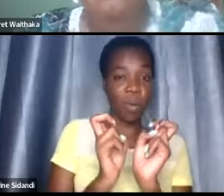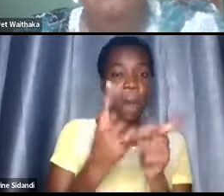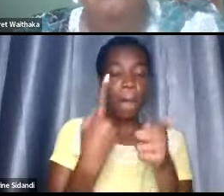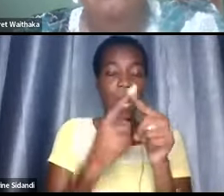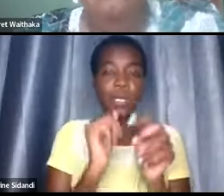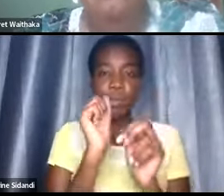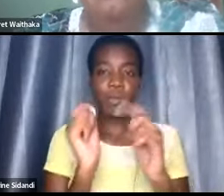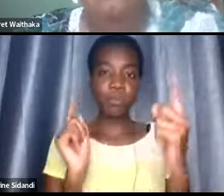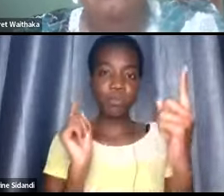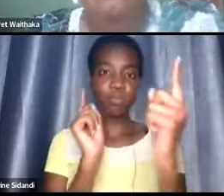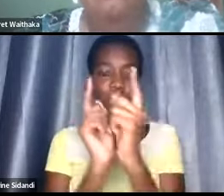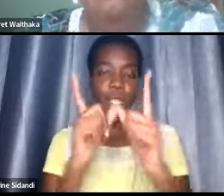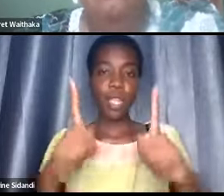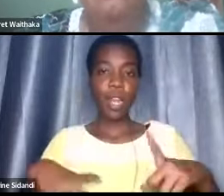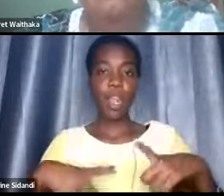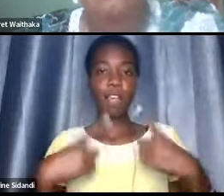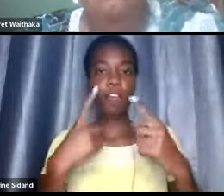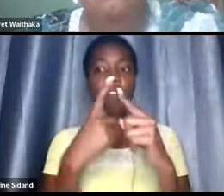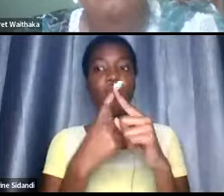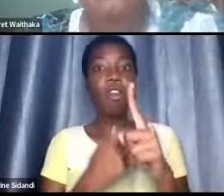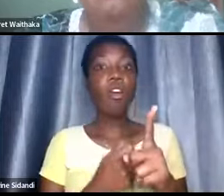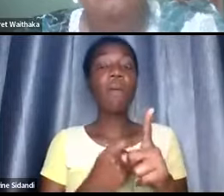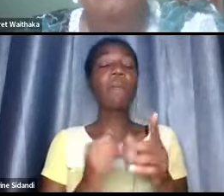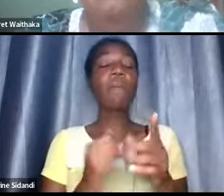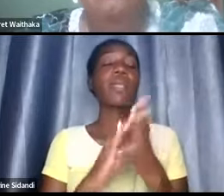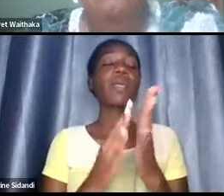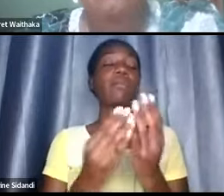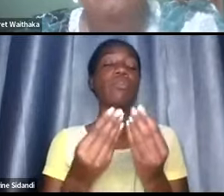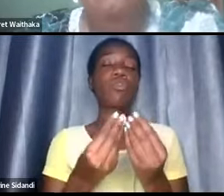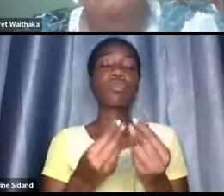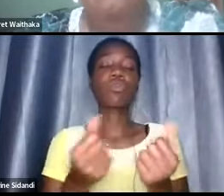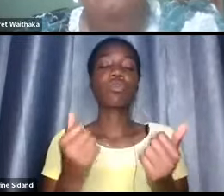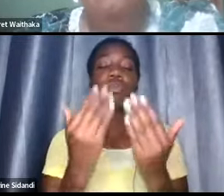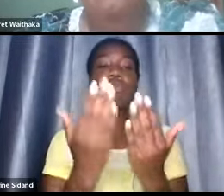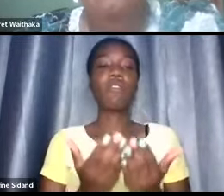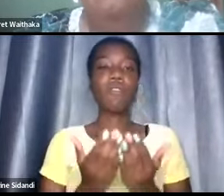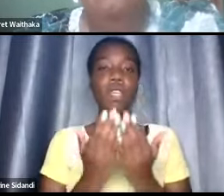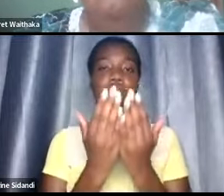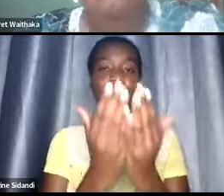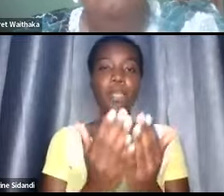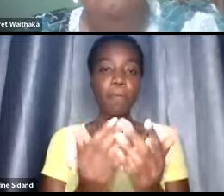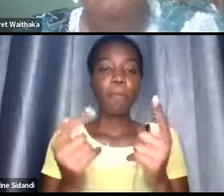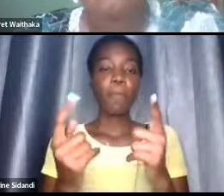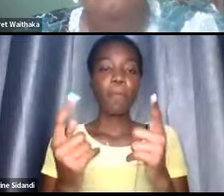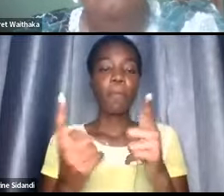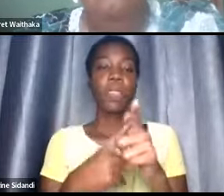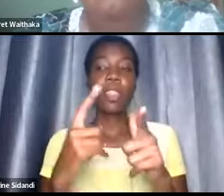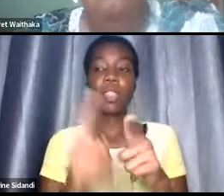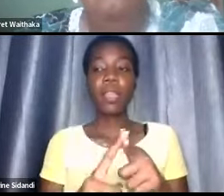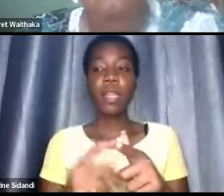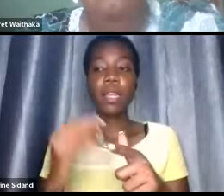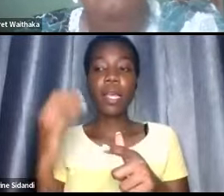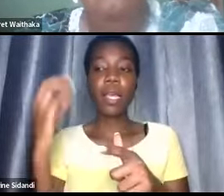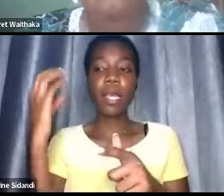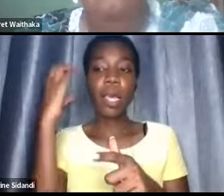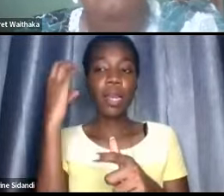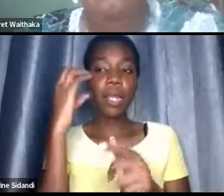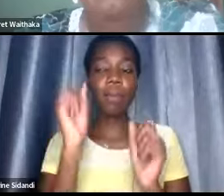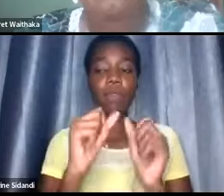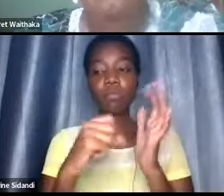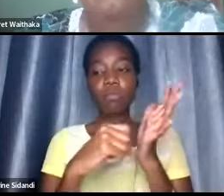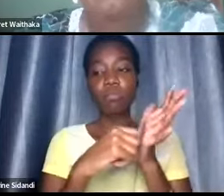life from the angle of being solution providers. Therefore, their careers can be aligned